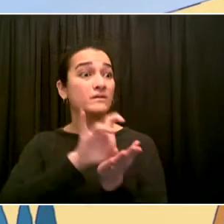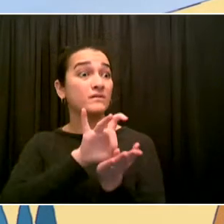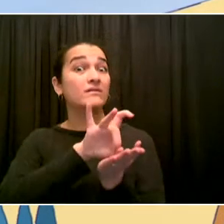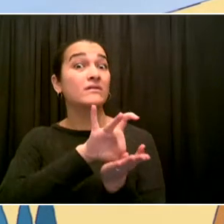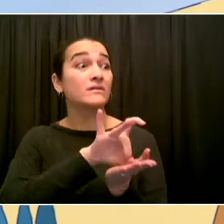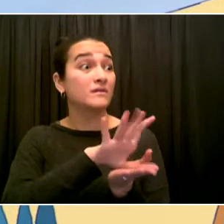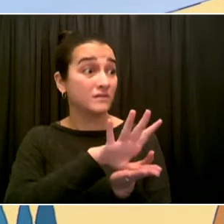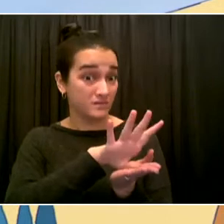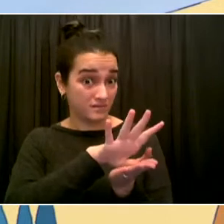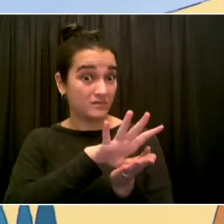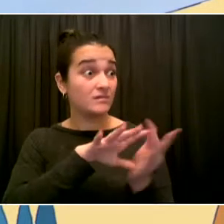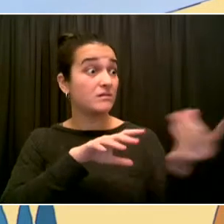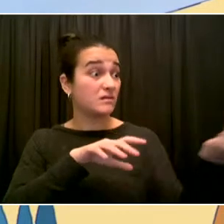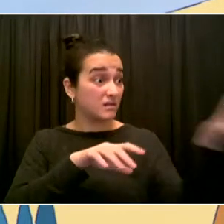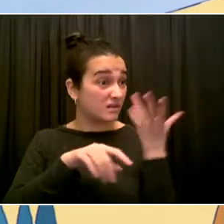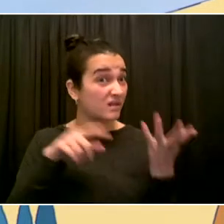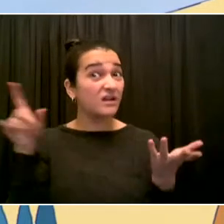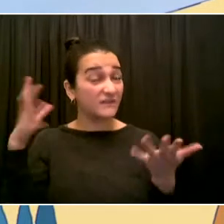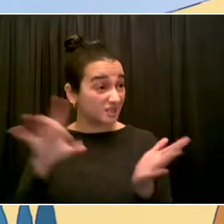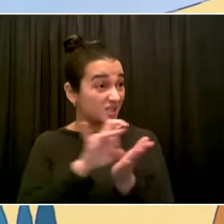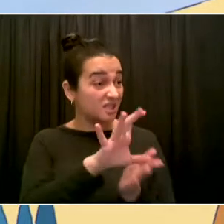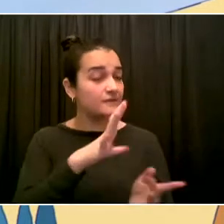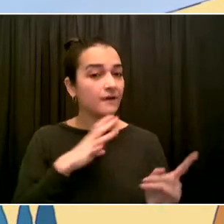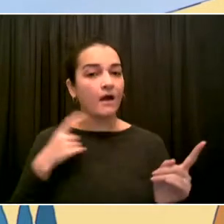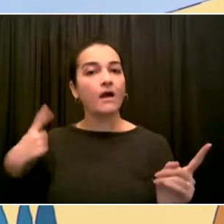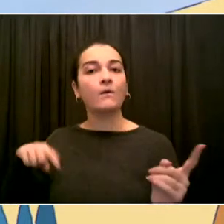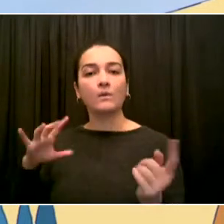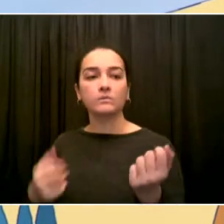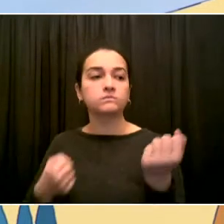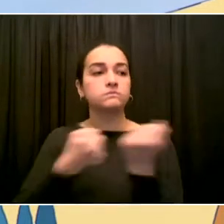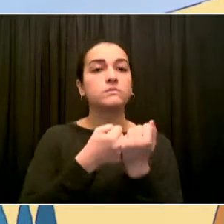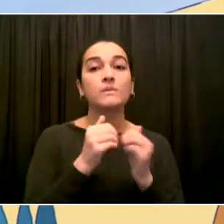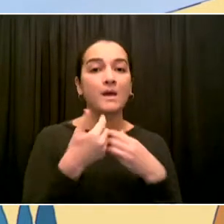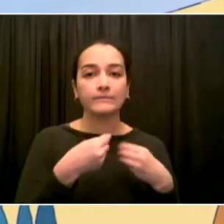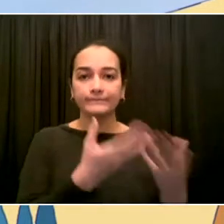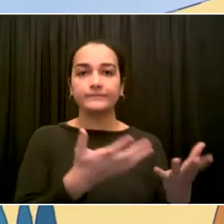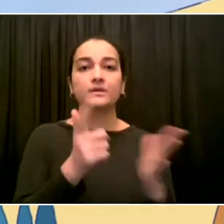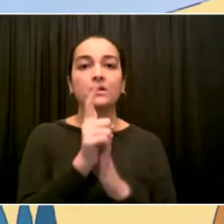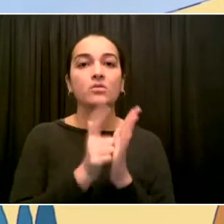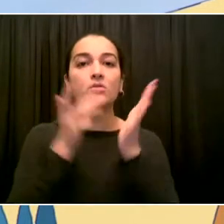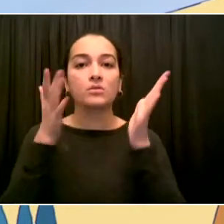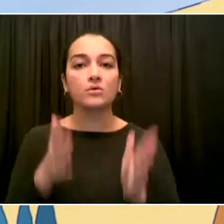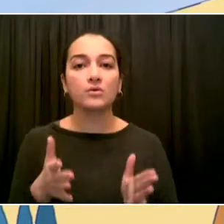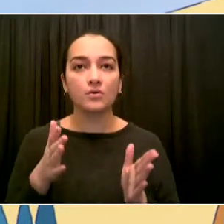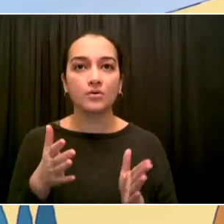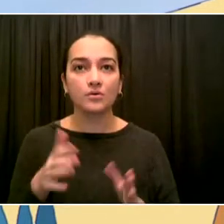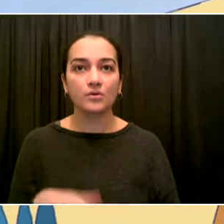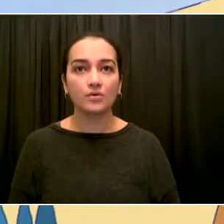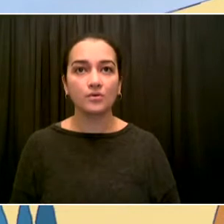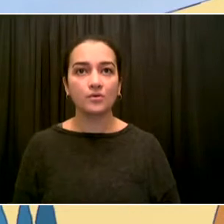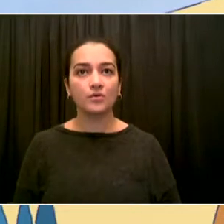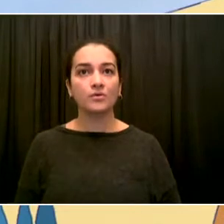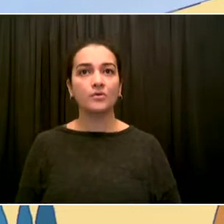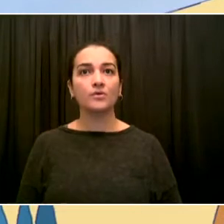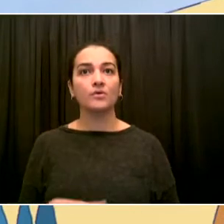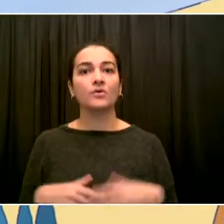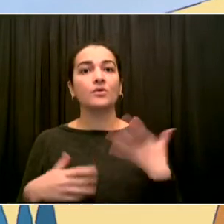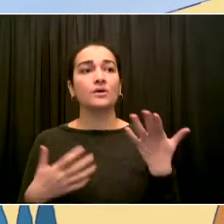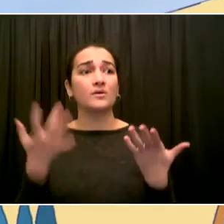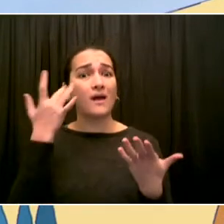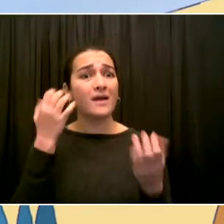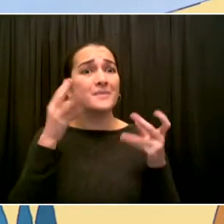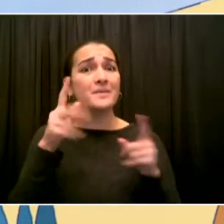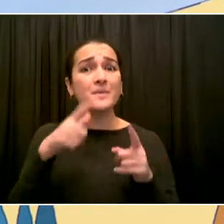Someone unrepresented in court is in a very vulnerable situation. We wanted people to be represented. We wanted people to be safe. We wanted people to stay